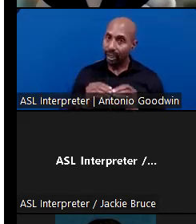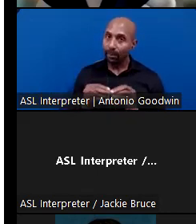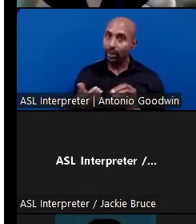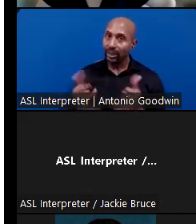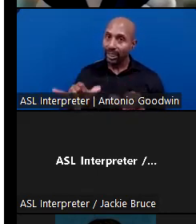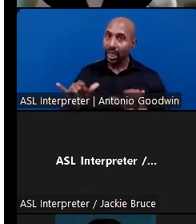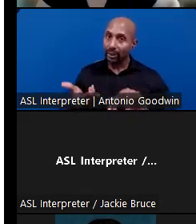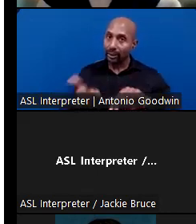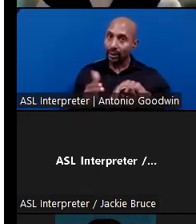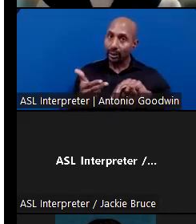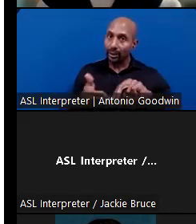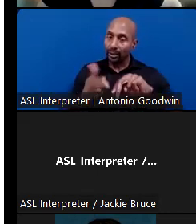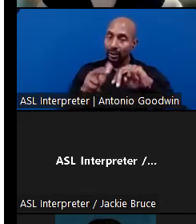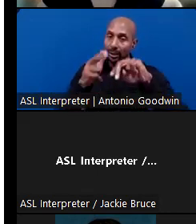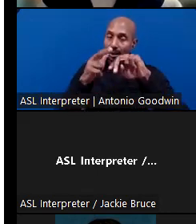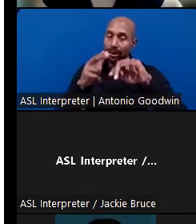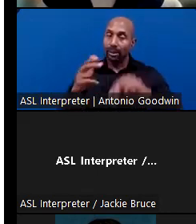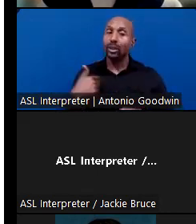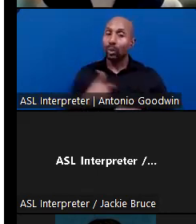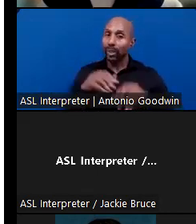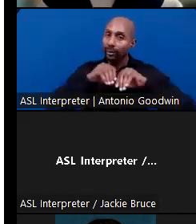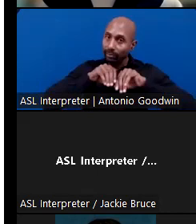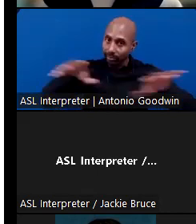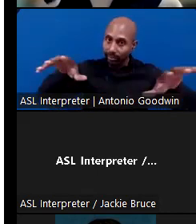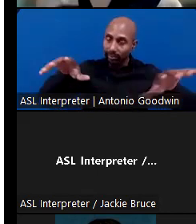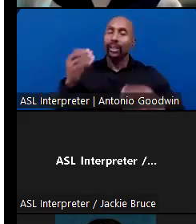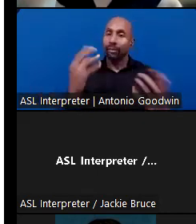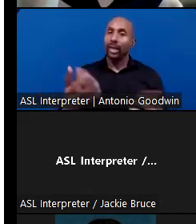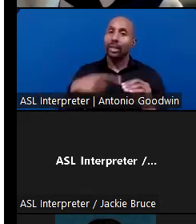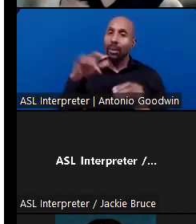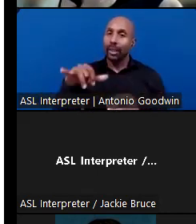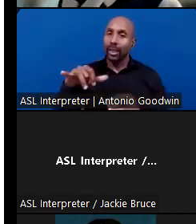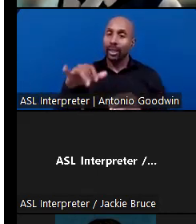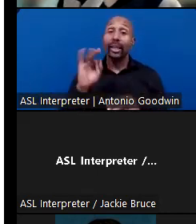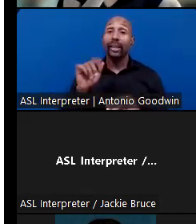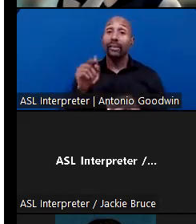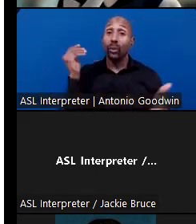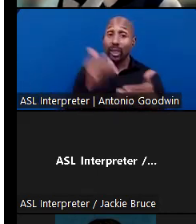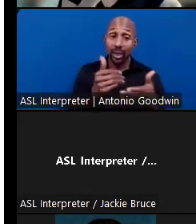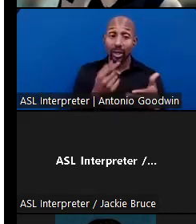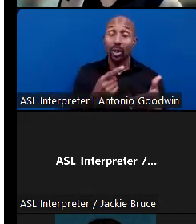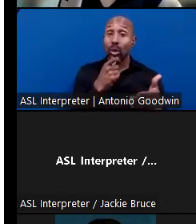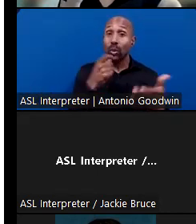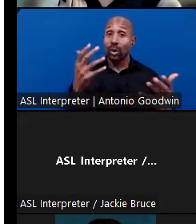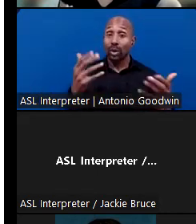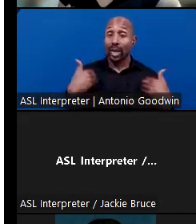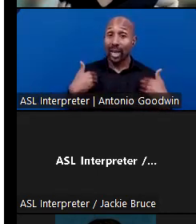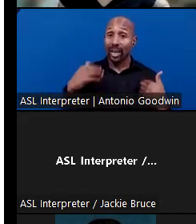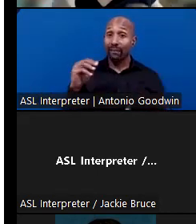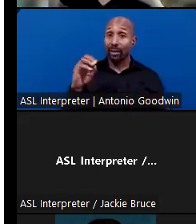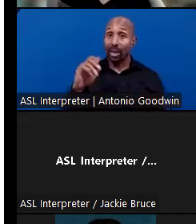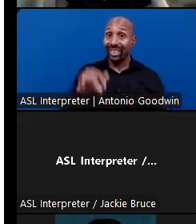want folks to know about it, and we want folks, like anyone who's been in close contact with someone with monkeypox is at risk.